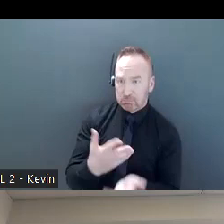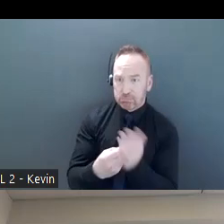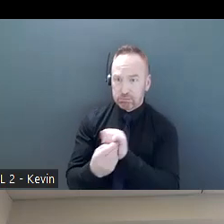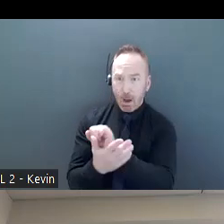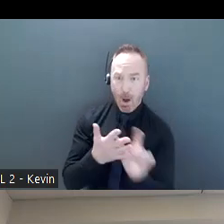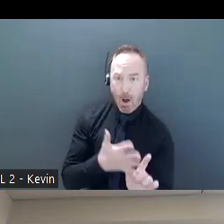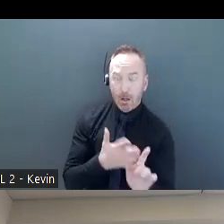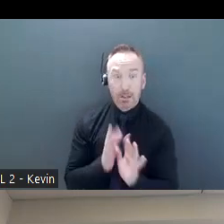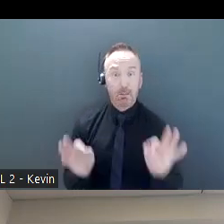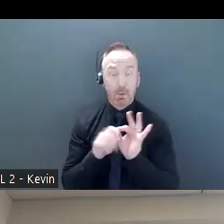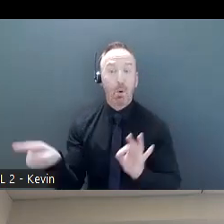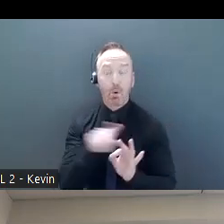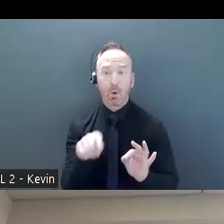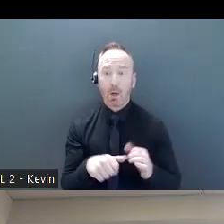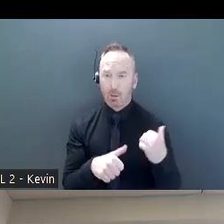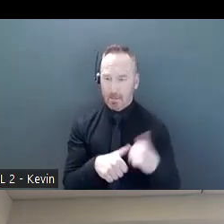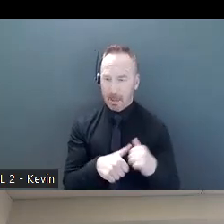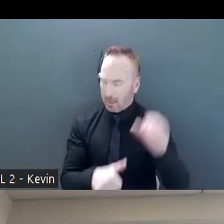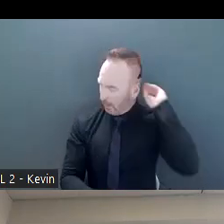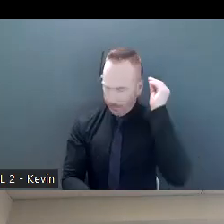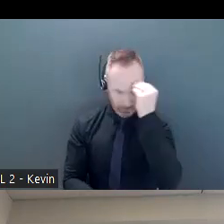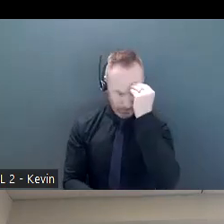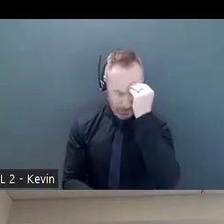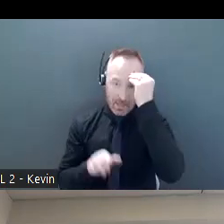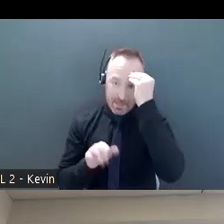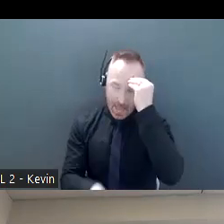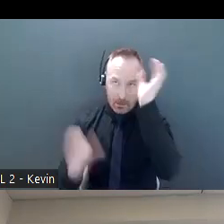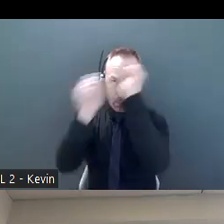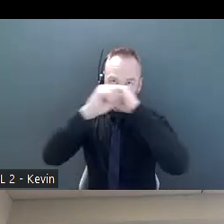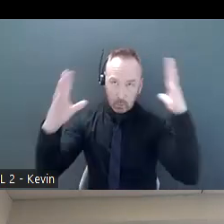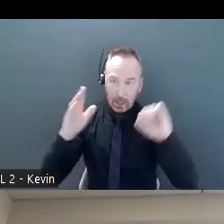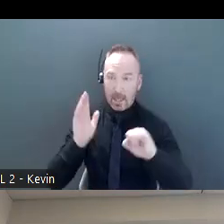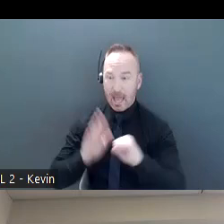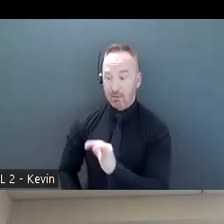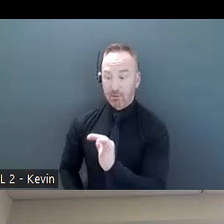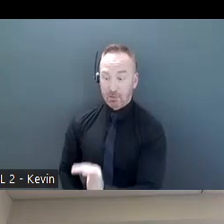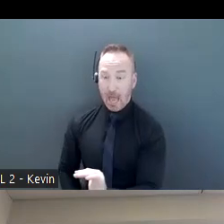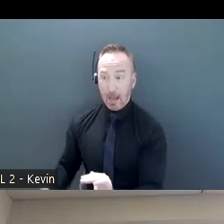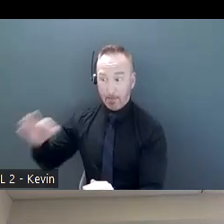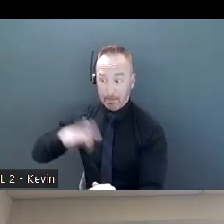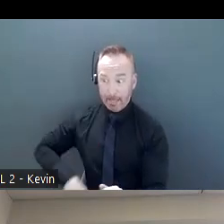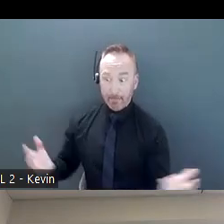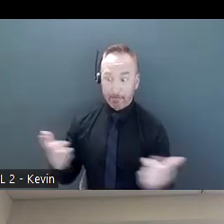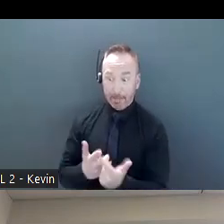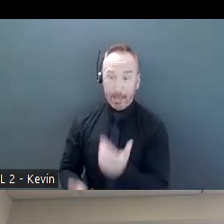time that it has to be framed in the best interest of the child. So if you're ever in a